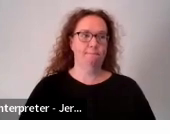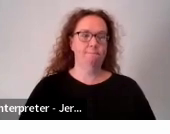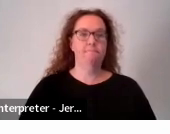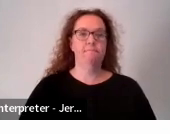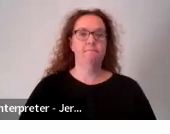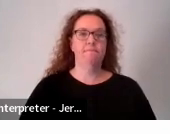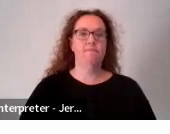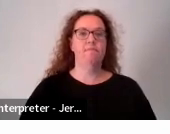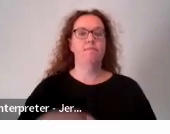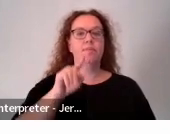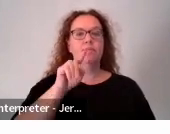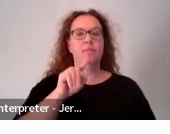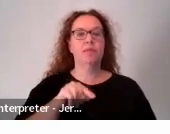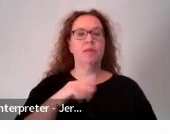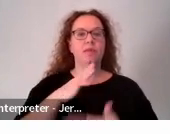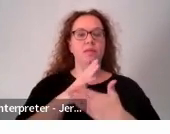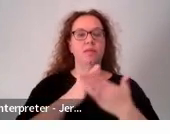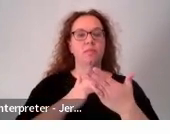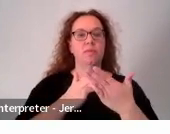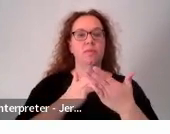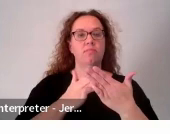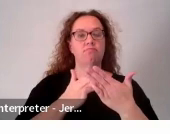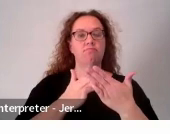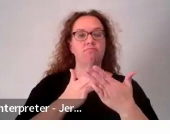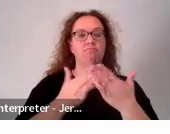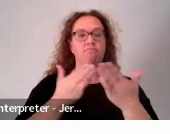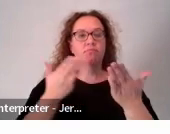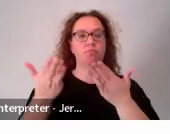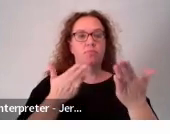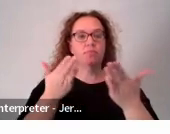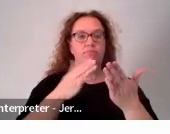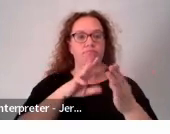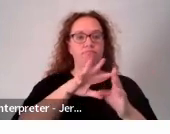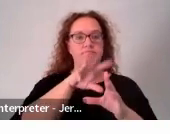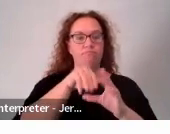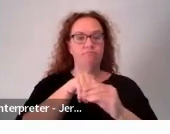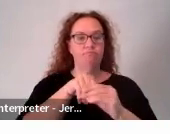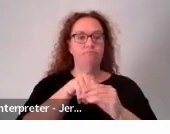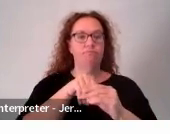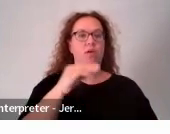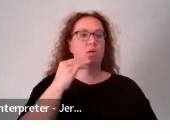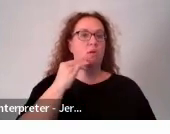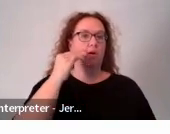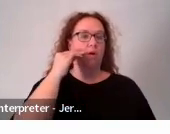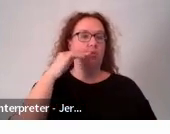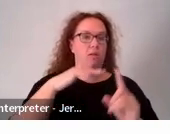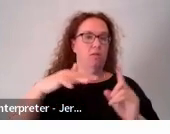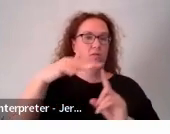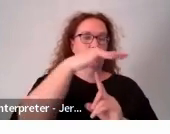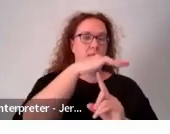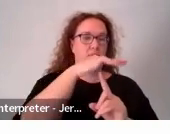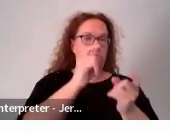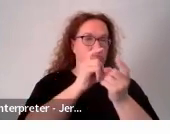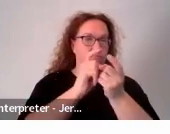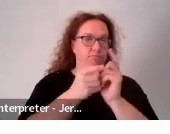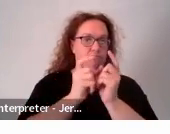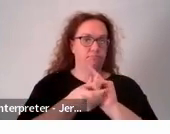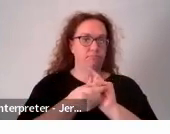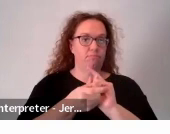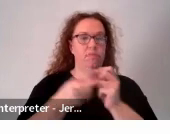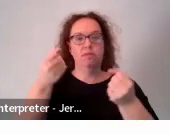These are some of the vendor services that are proposed for the CSW: home and environmental modifications,